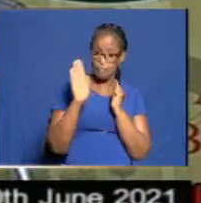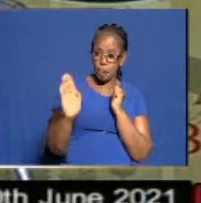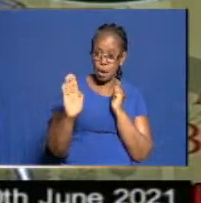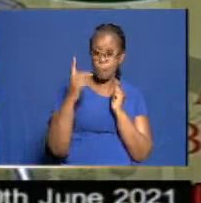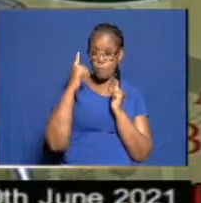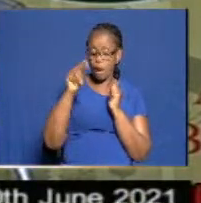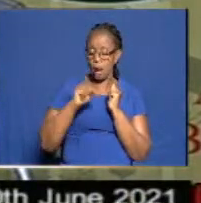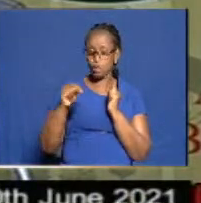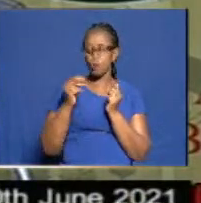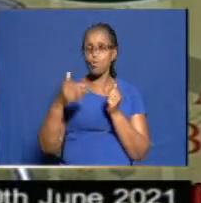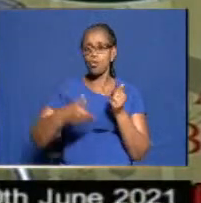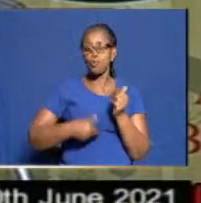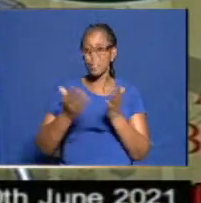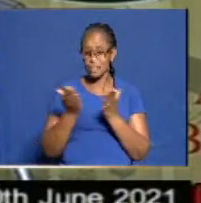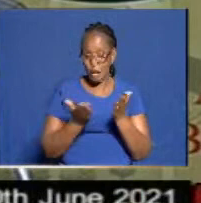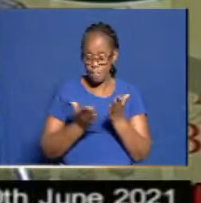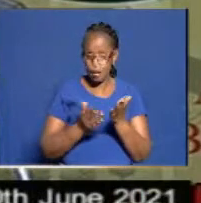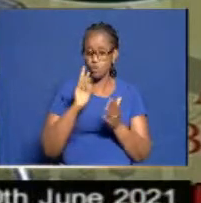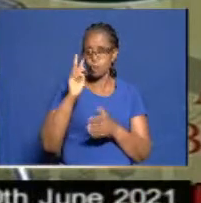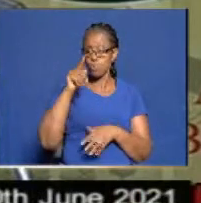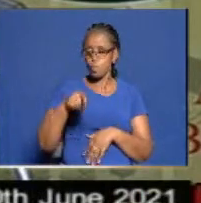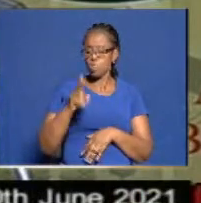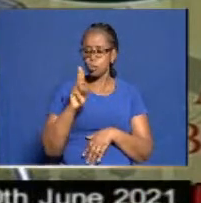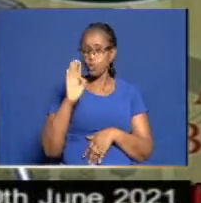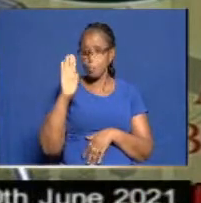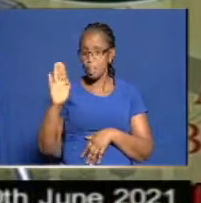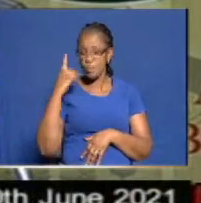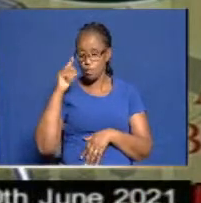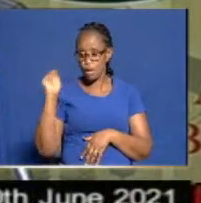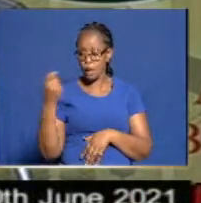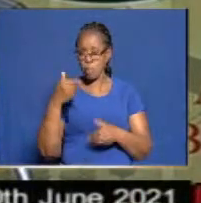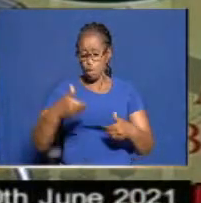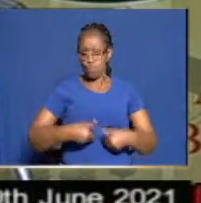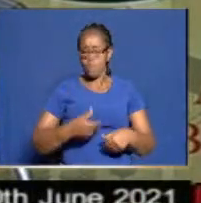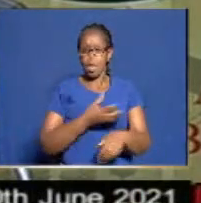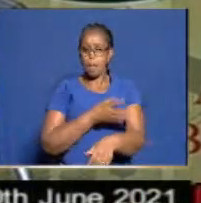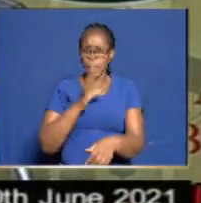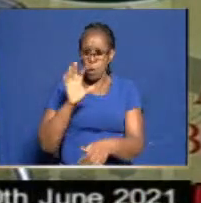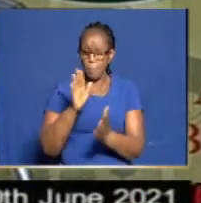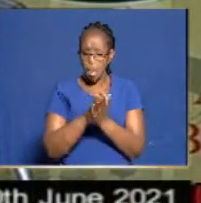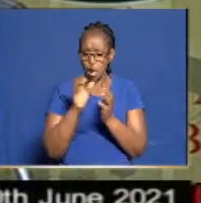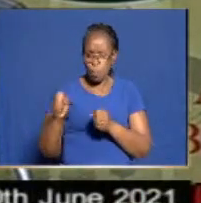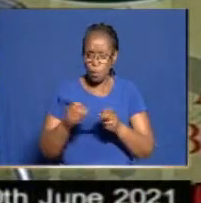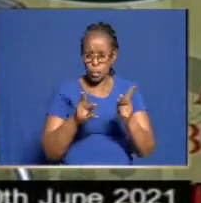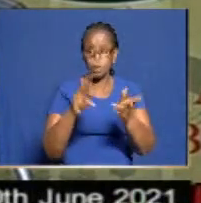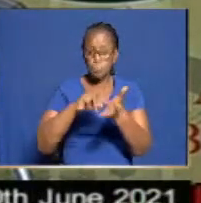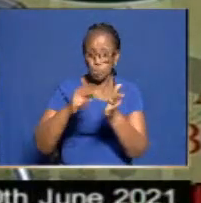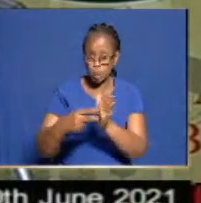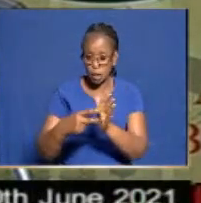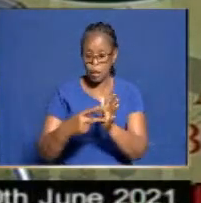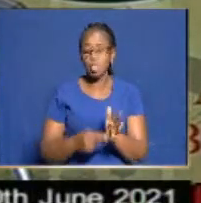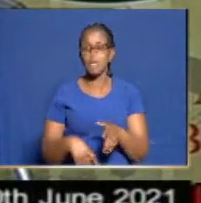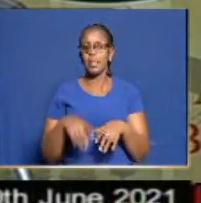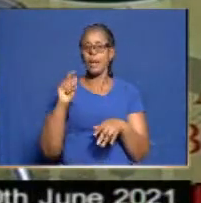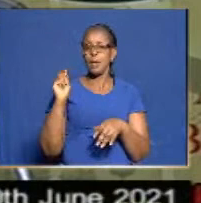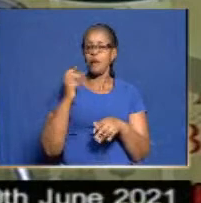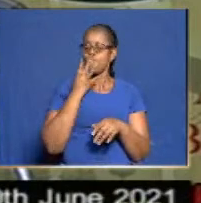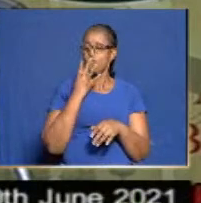Youth Service, ₦2.2 billion for the Kenya Youth Empowerment and Opportunities Project,